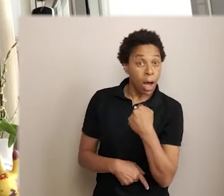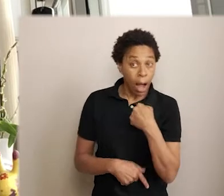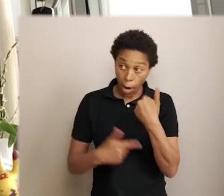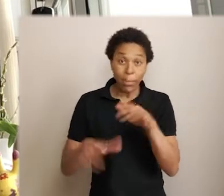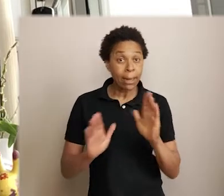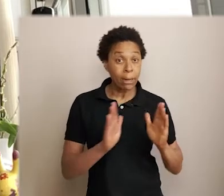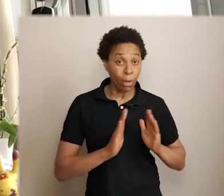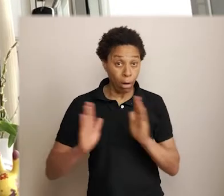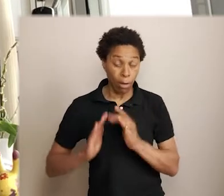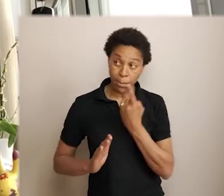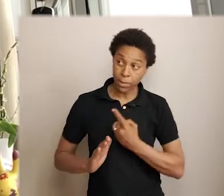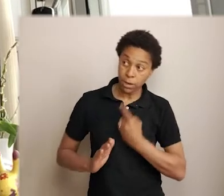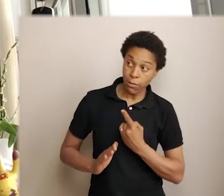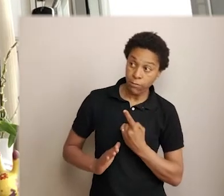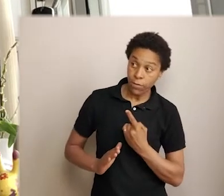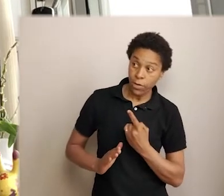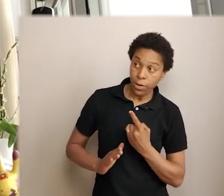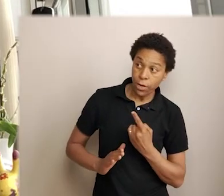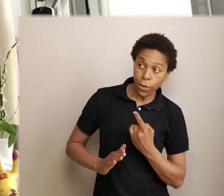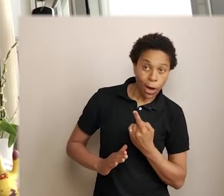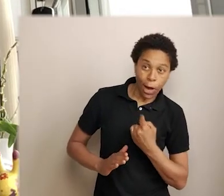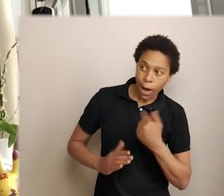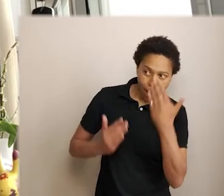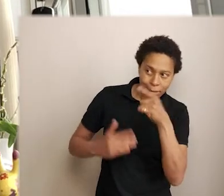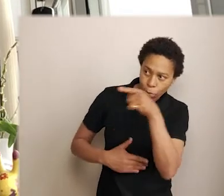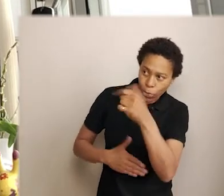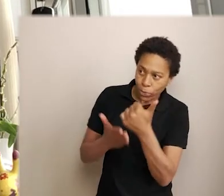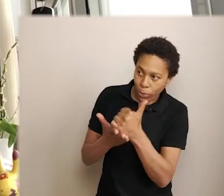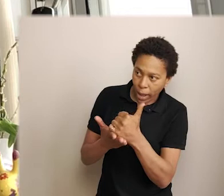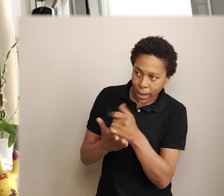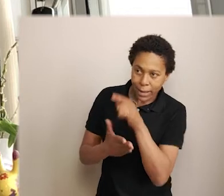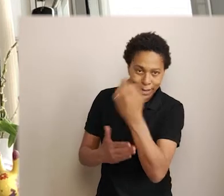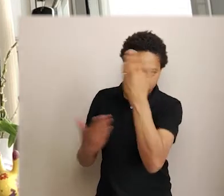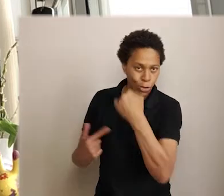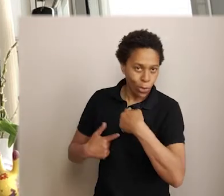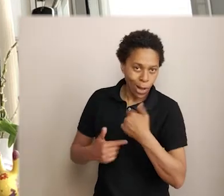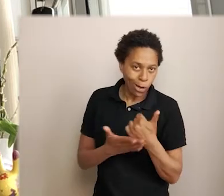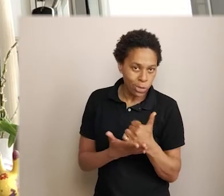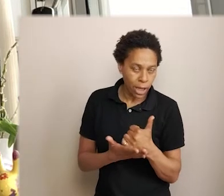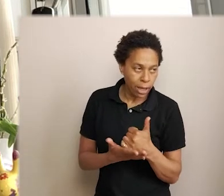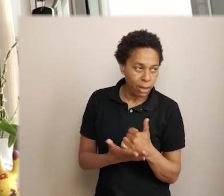with, and neither of us knew the other one was gay. And they came in, but